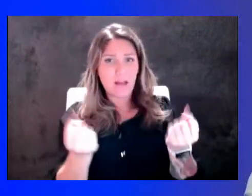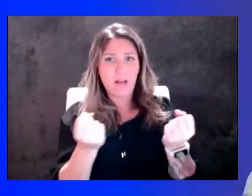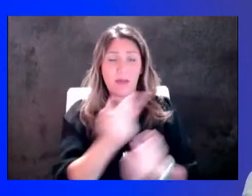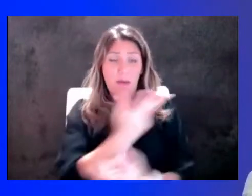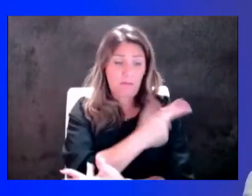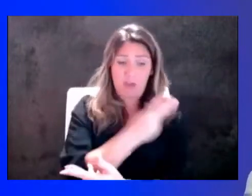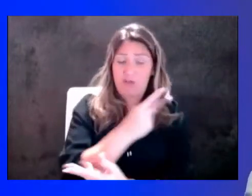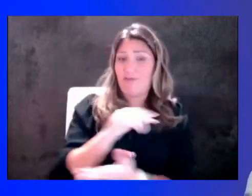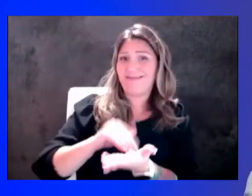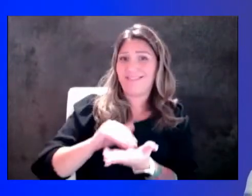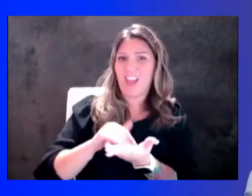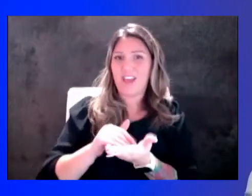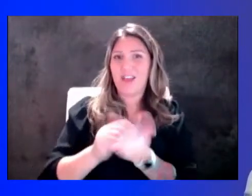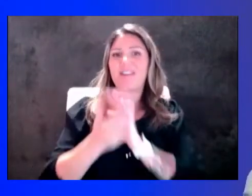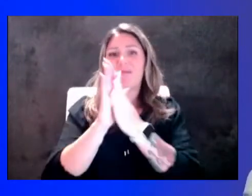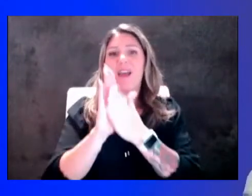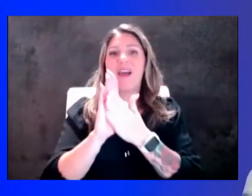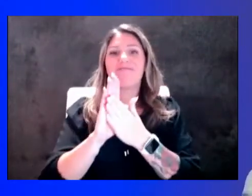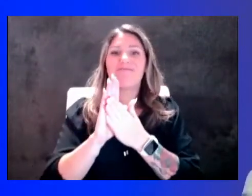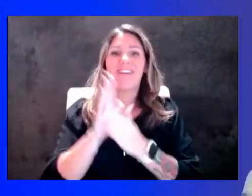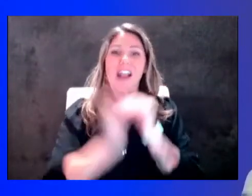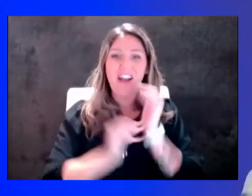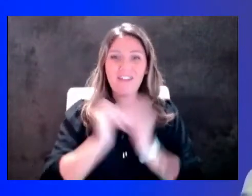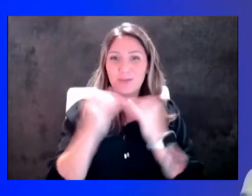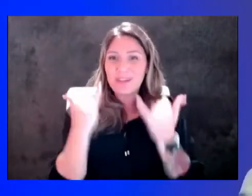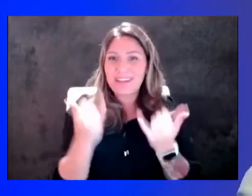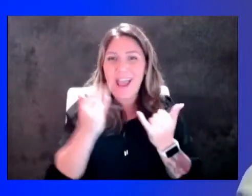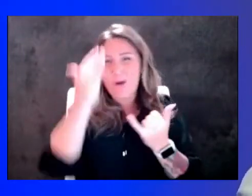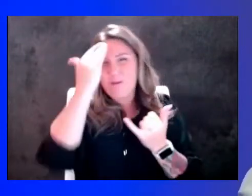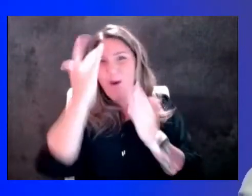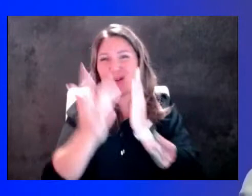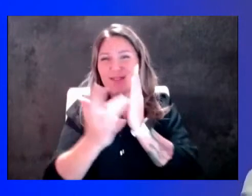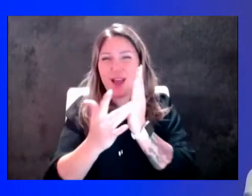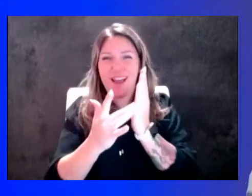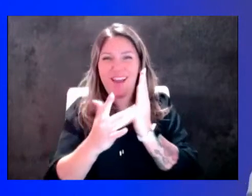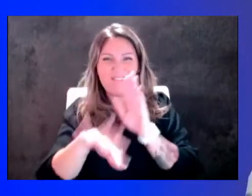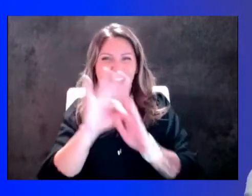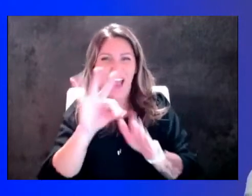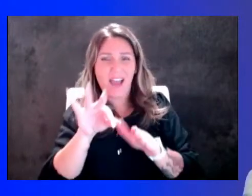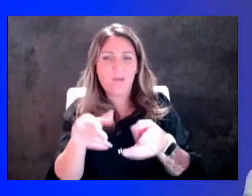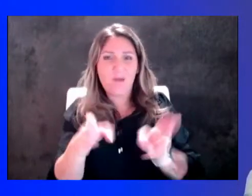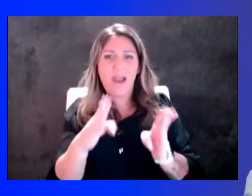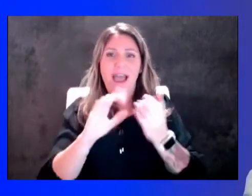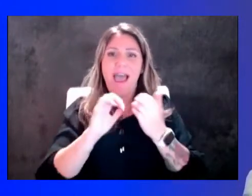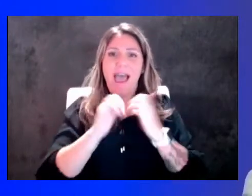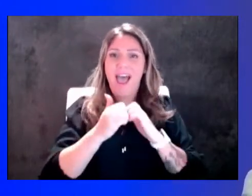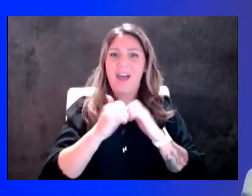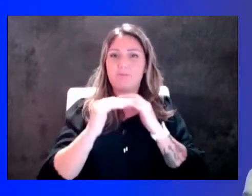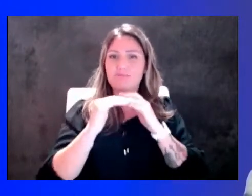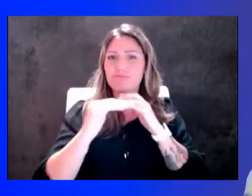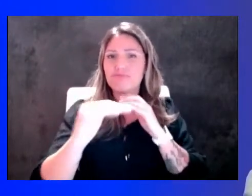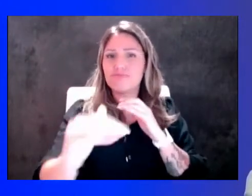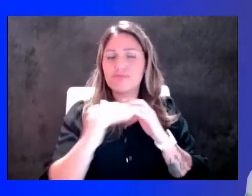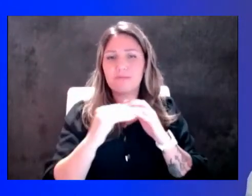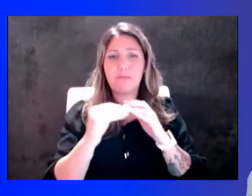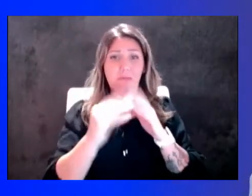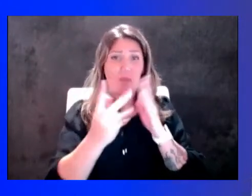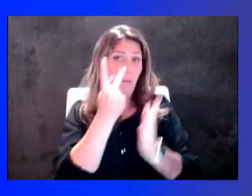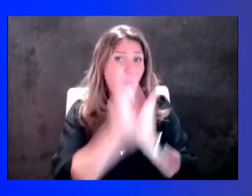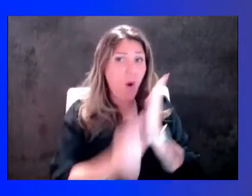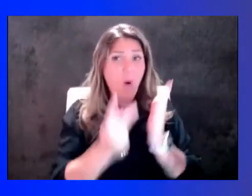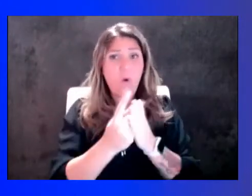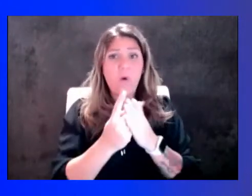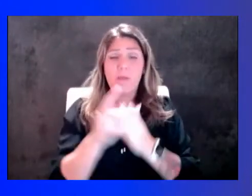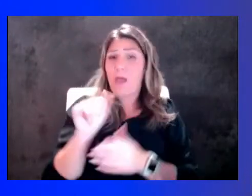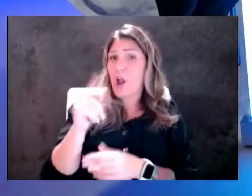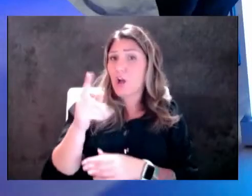with the technology, and both now have found ways to help it sustain both chronic care condition management as well as acute care conditions.